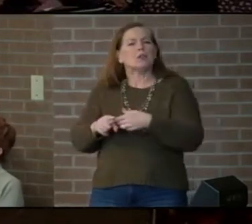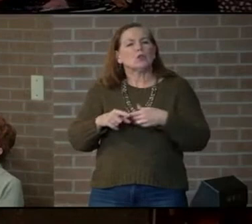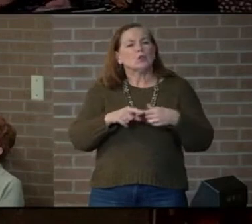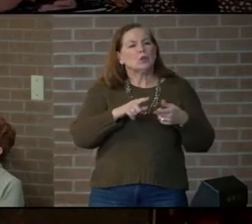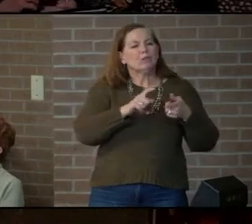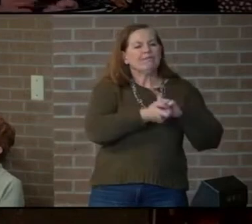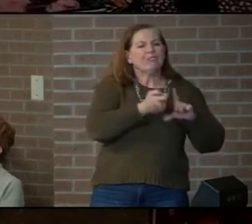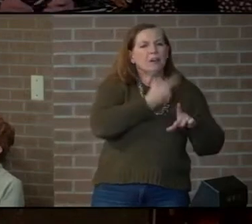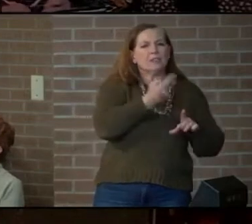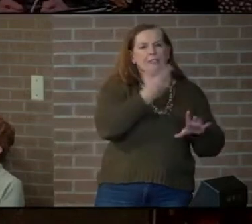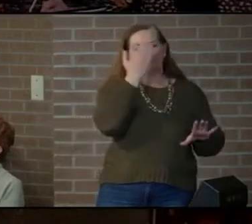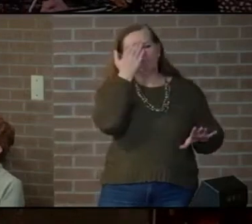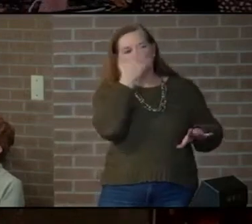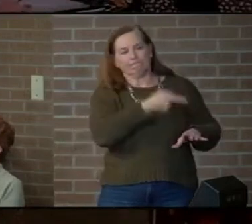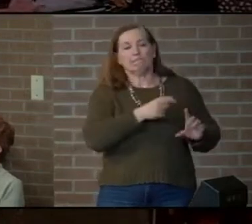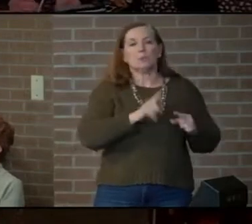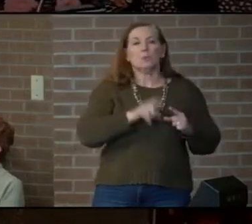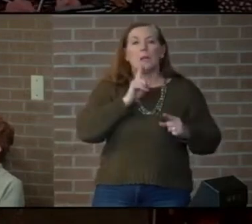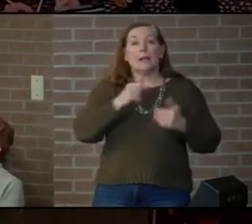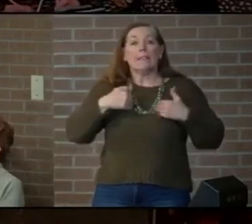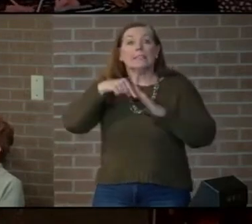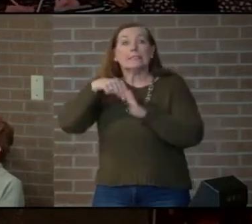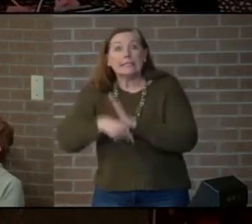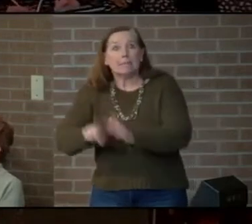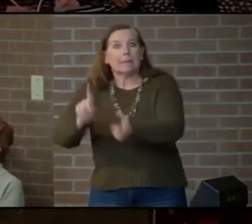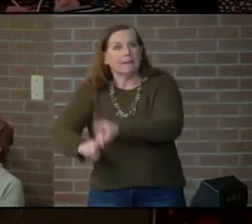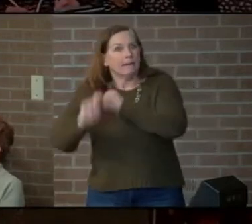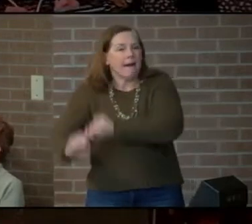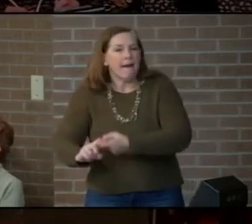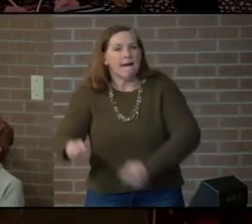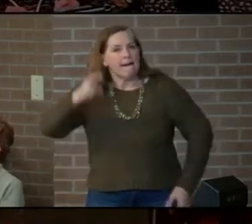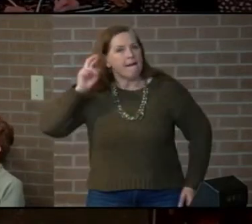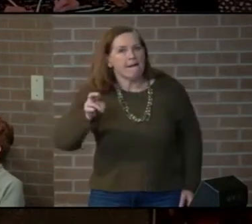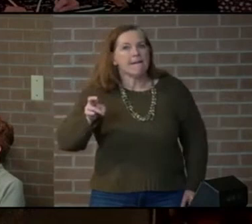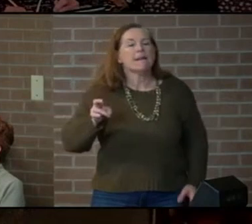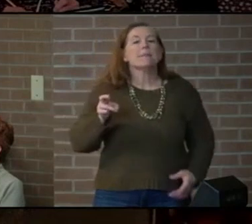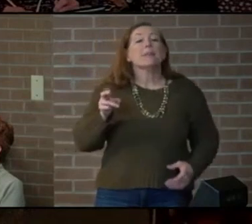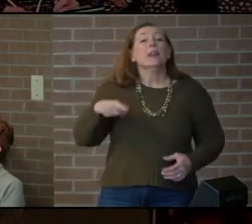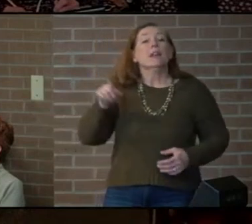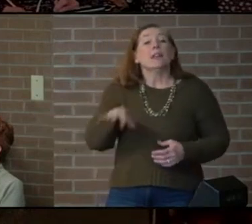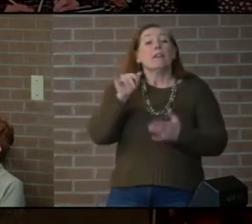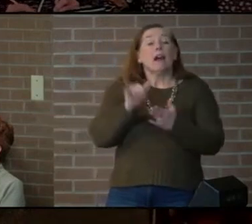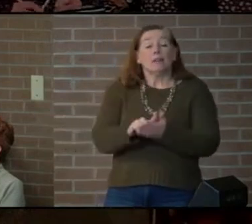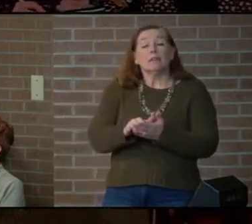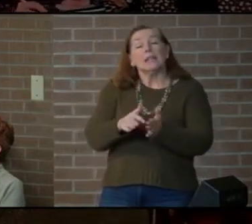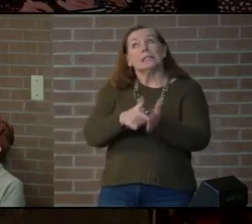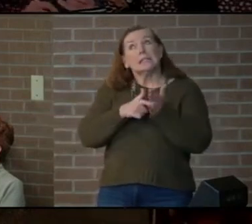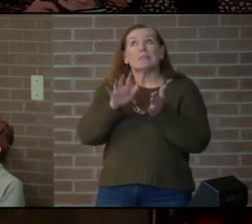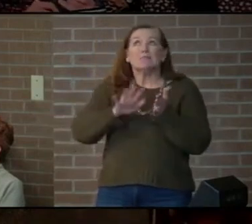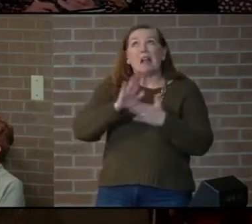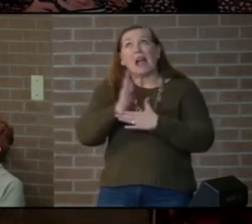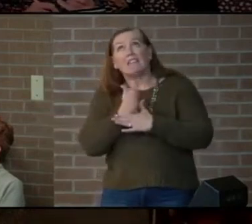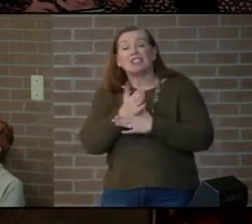being just an acquaintance to actually having deep friendships. And they found that it takes, on average,